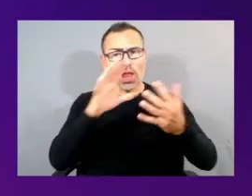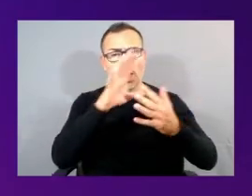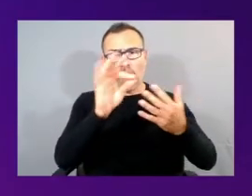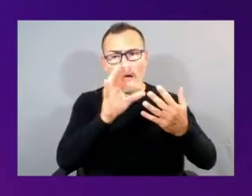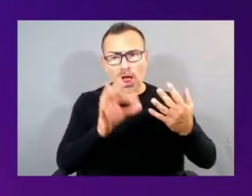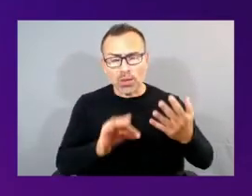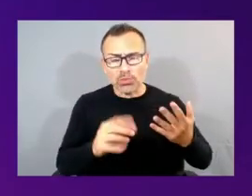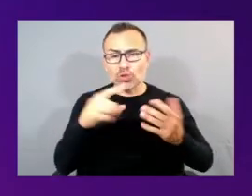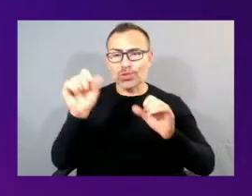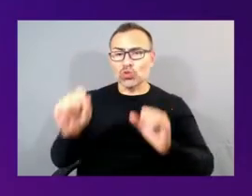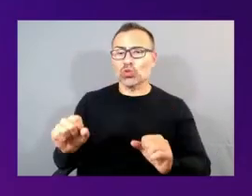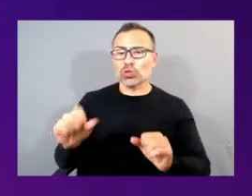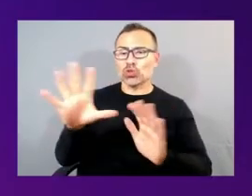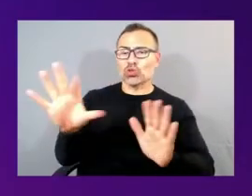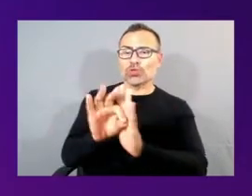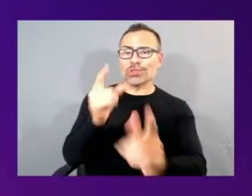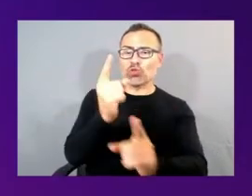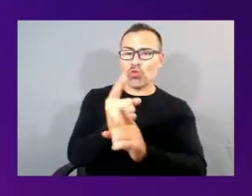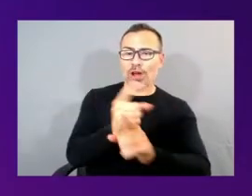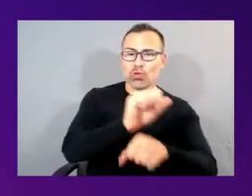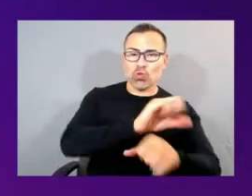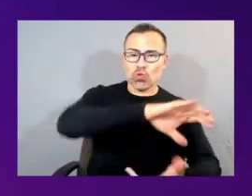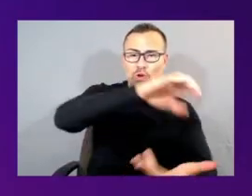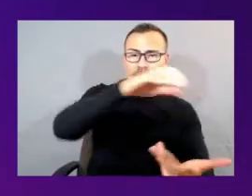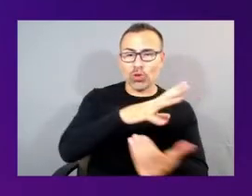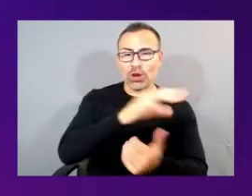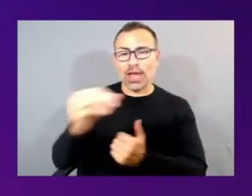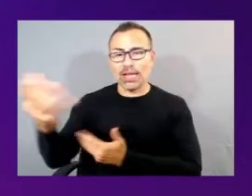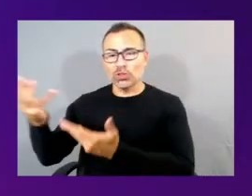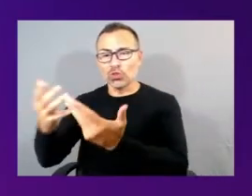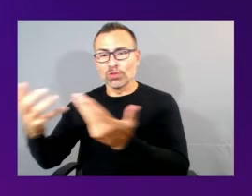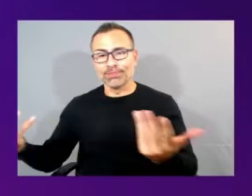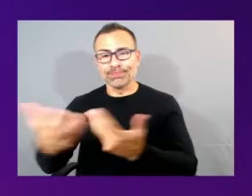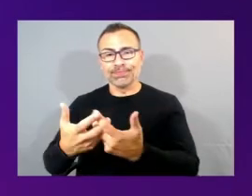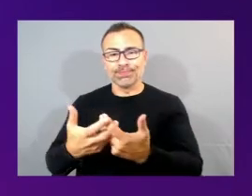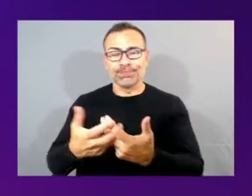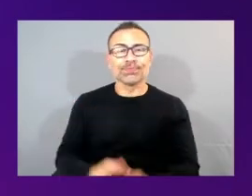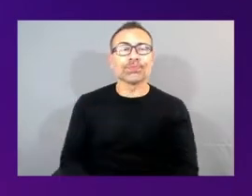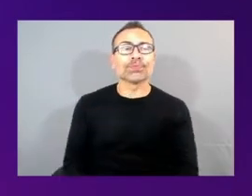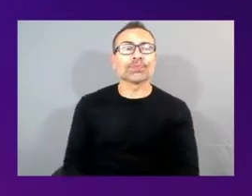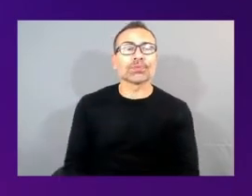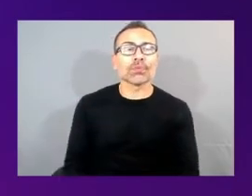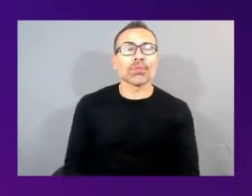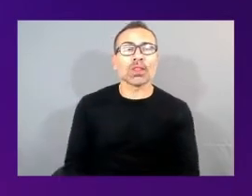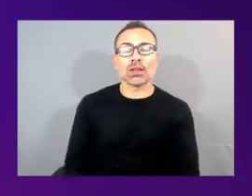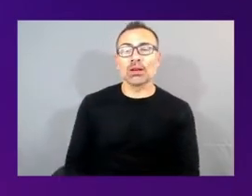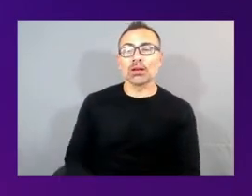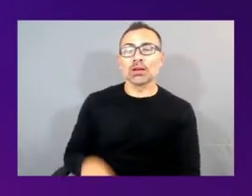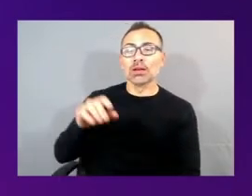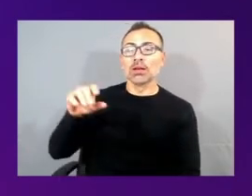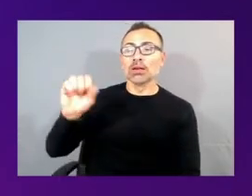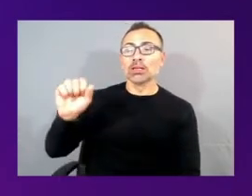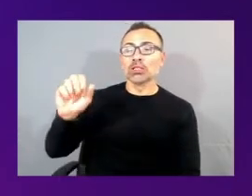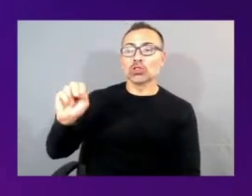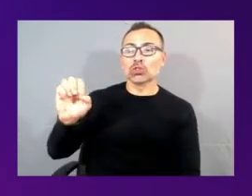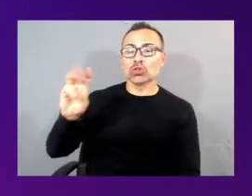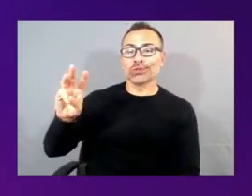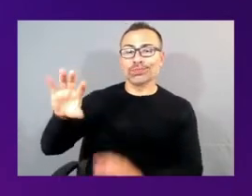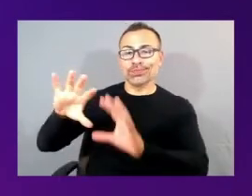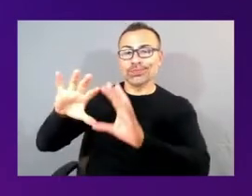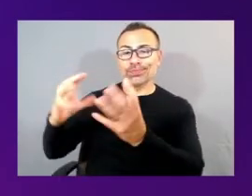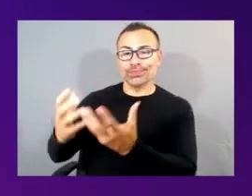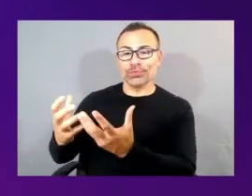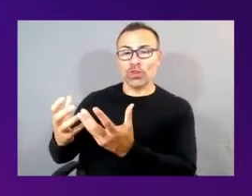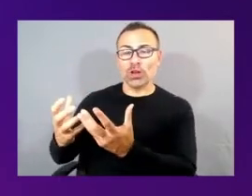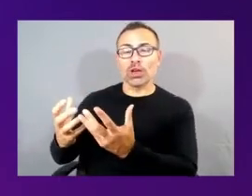workload and also the appropriate service to meet your needs. Snow family of products essentially serves two broader use